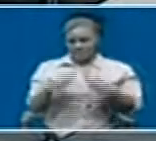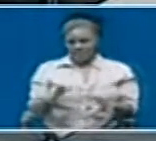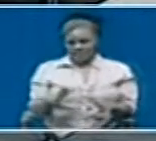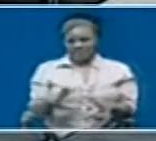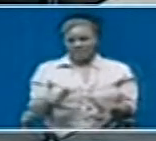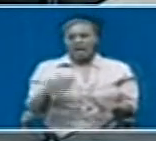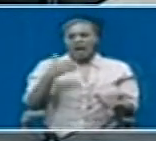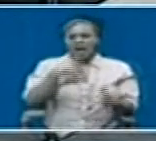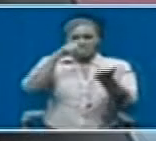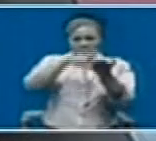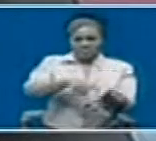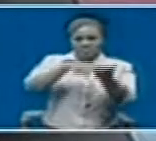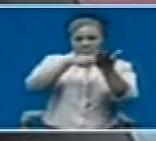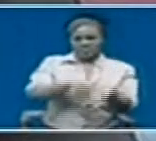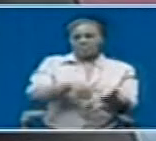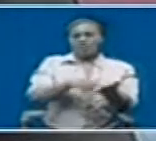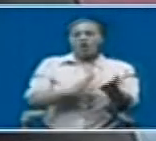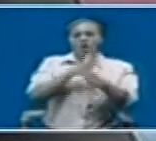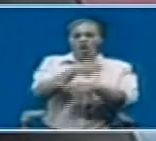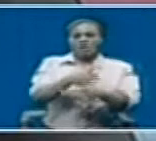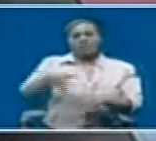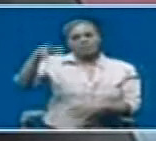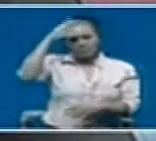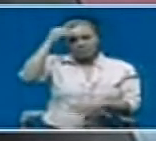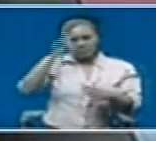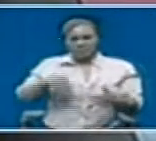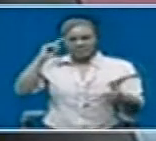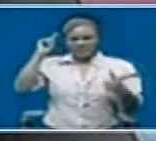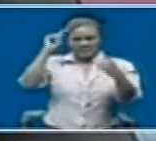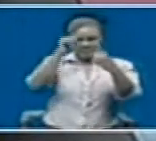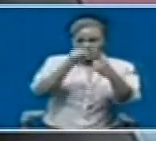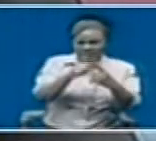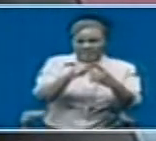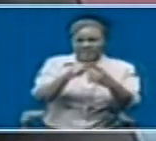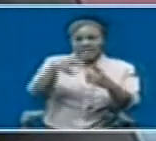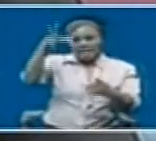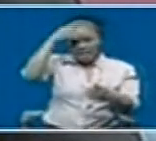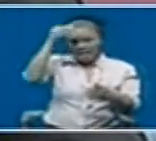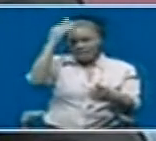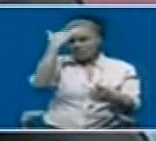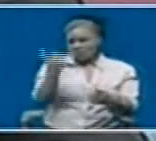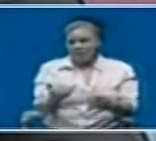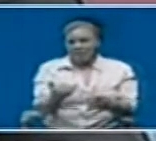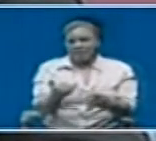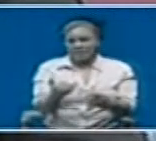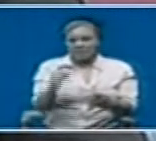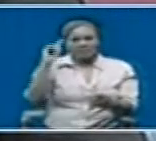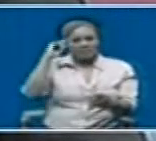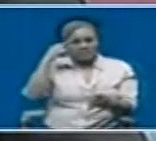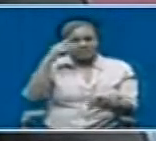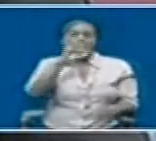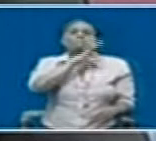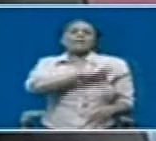an overemphasis where students target courses, mm-hmm. simply because of the perceived monetary